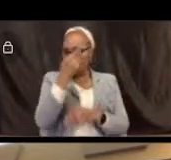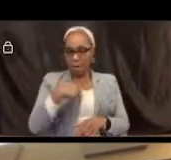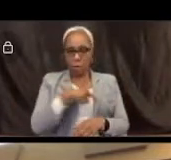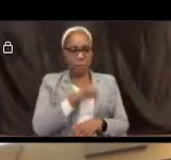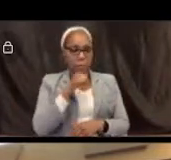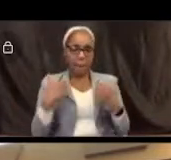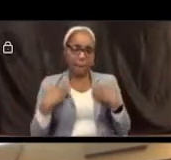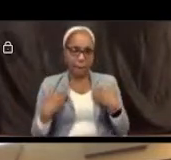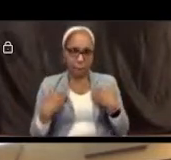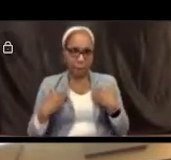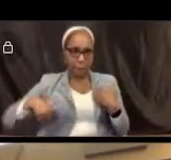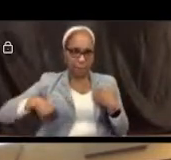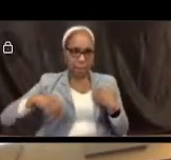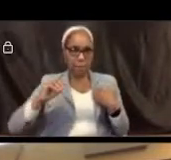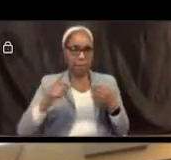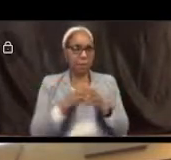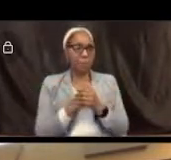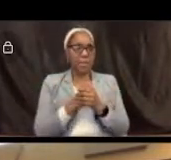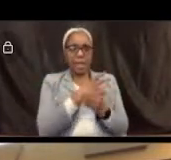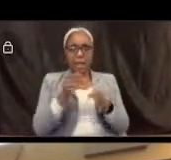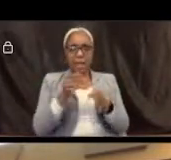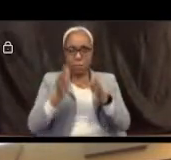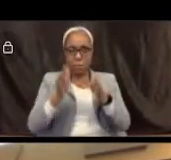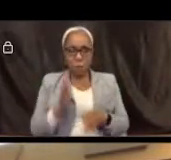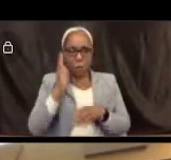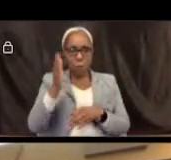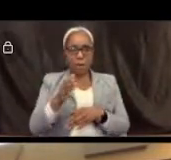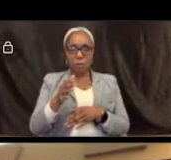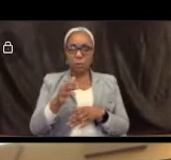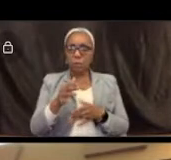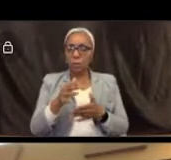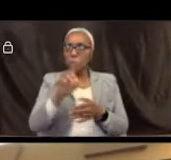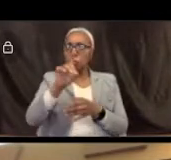we have the person who's gonna do the parking lot.